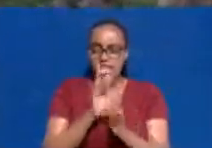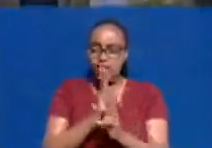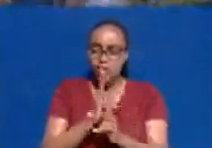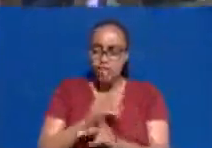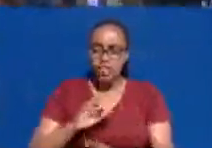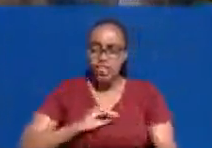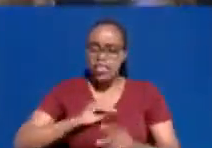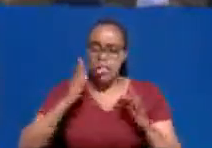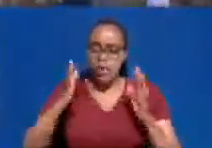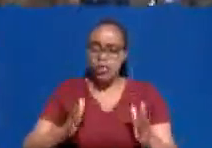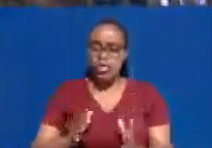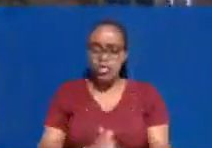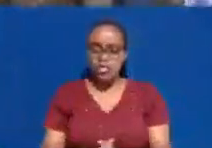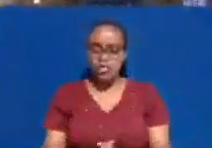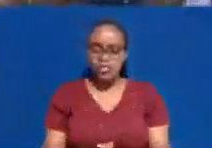honors.